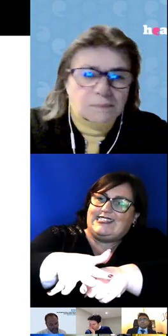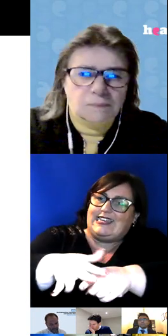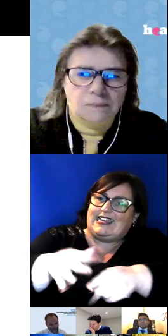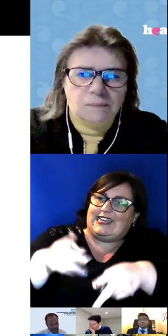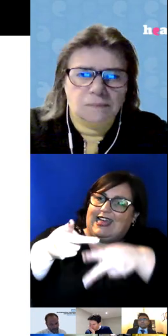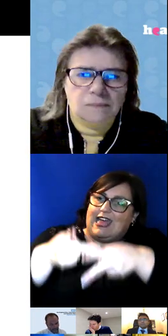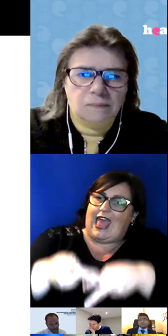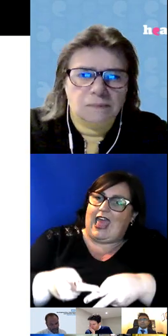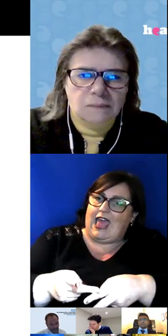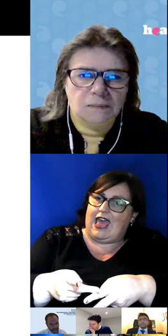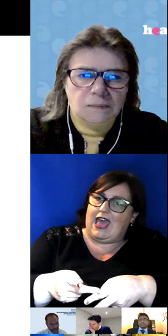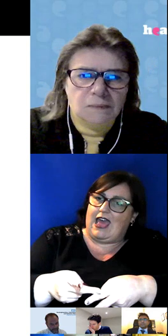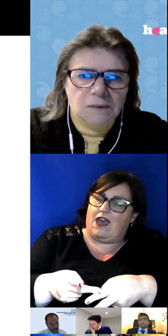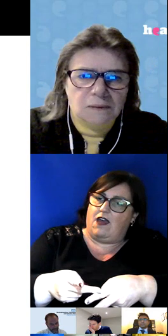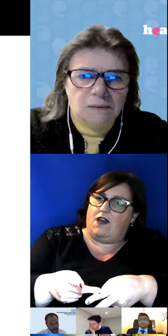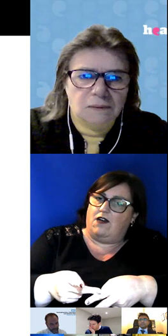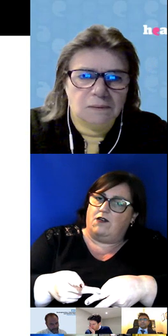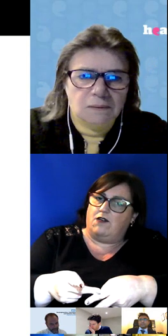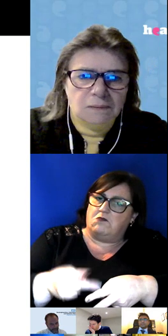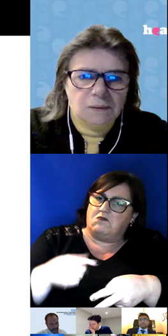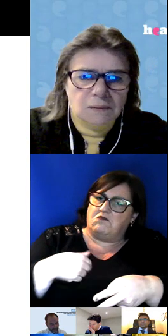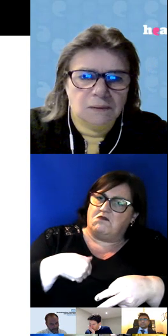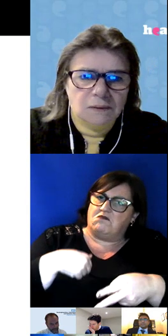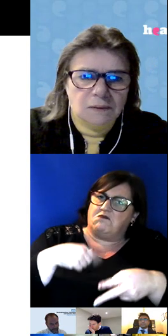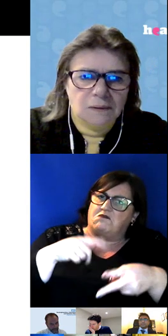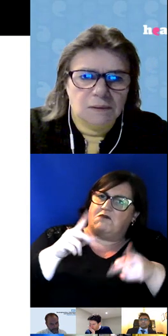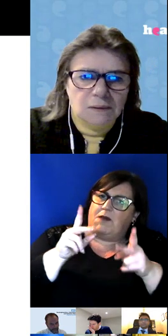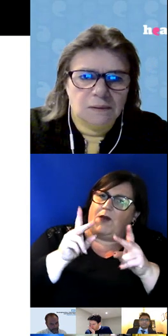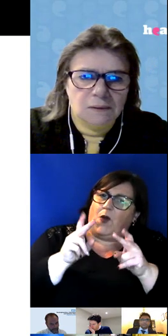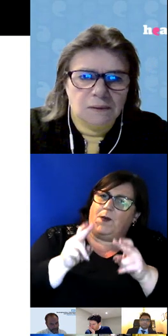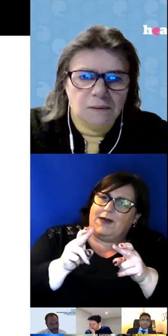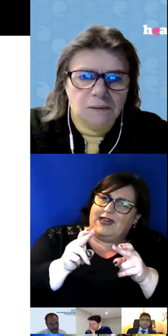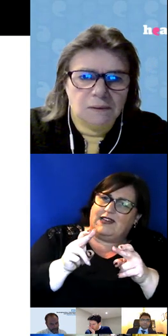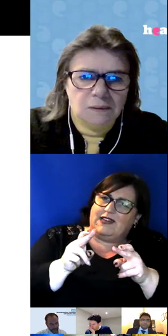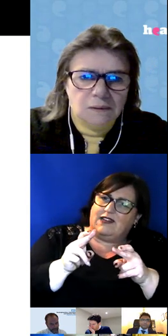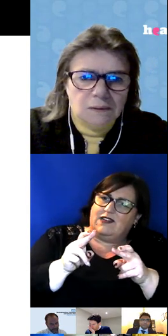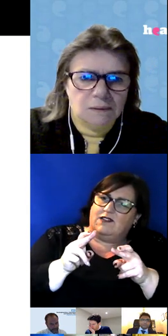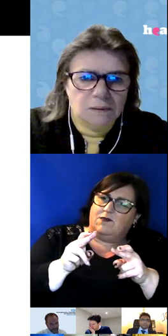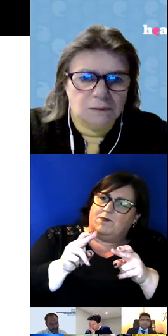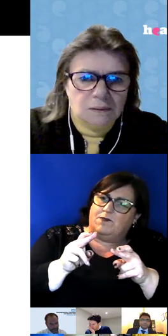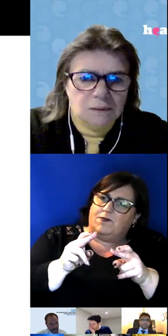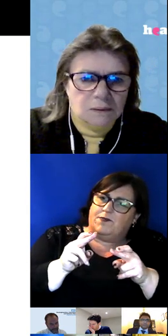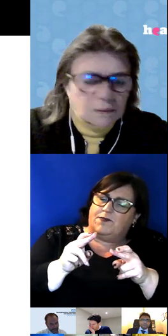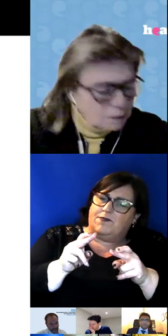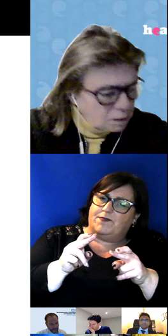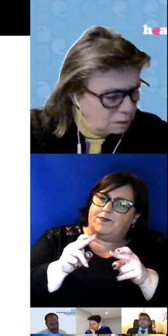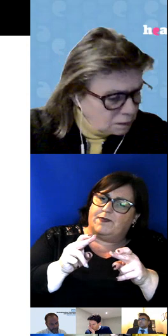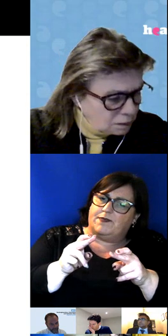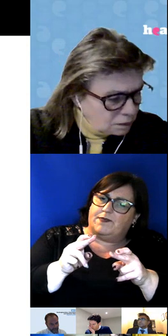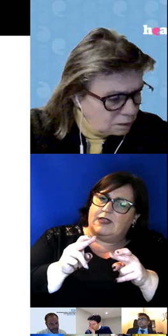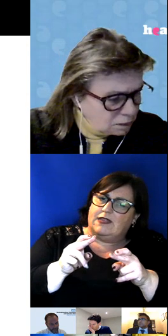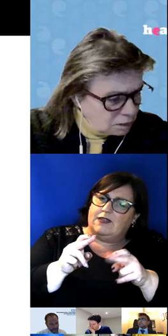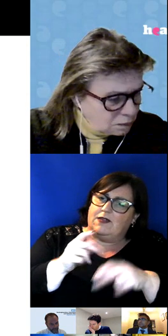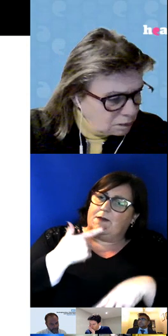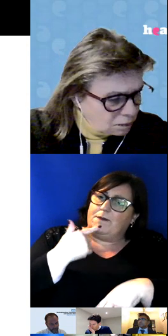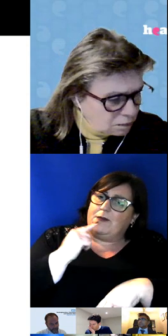services, I'm hoping that that will be addressed, that people are not being